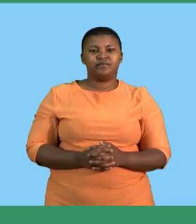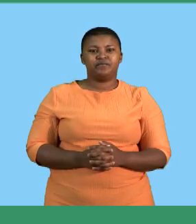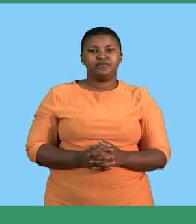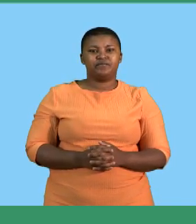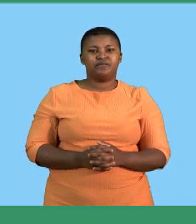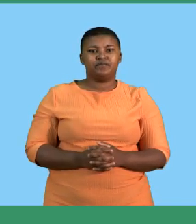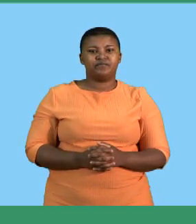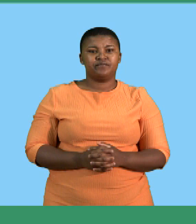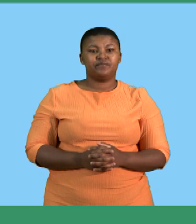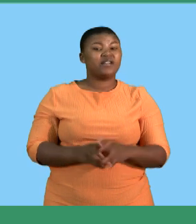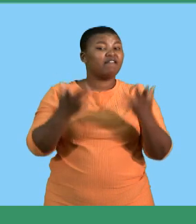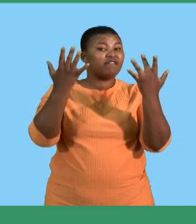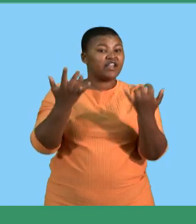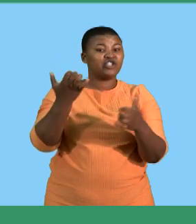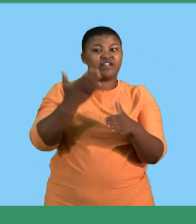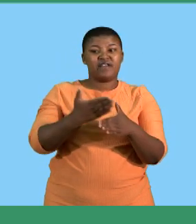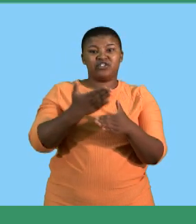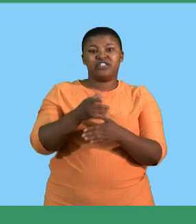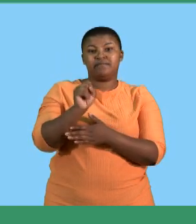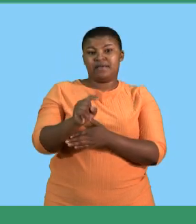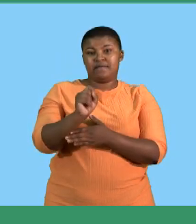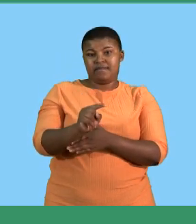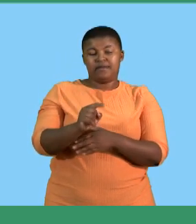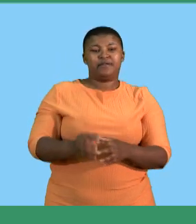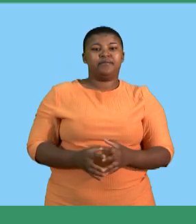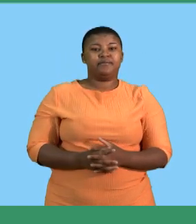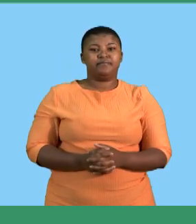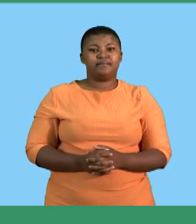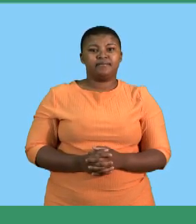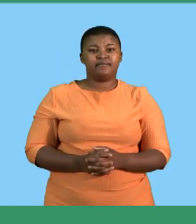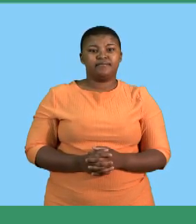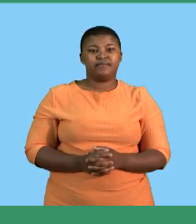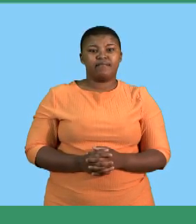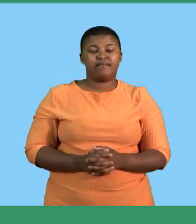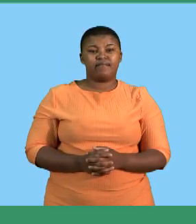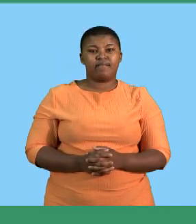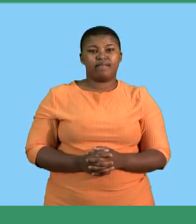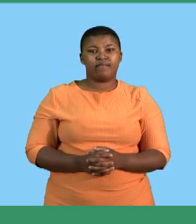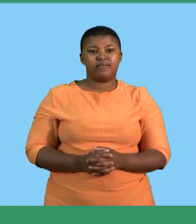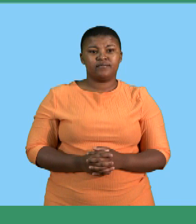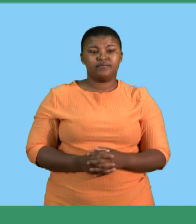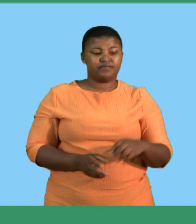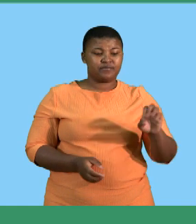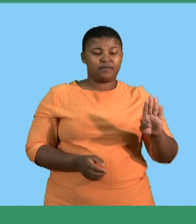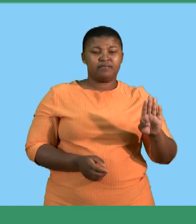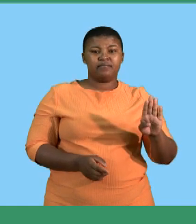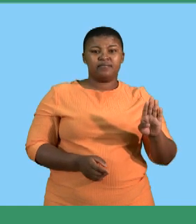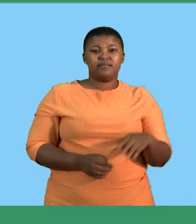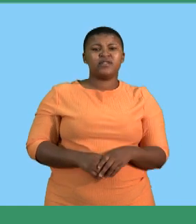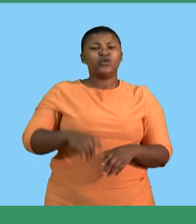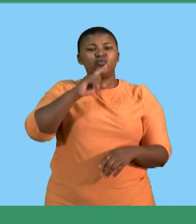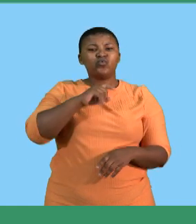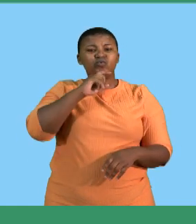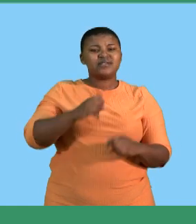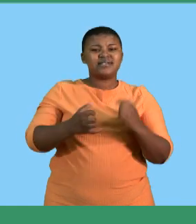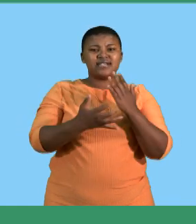our first question. Financial function, they invest all surplus funds in the business. B asks